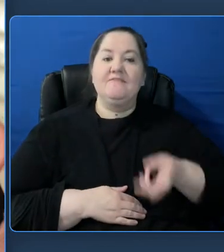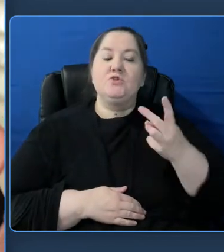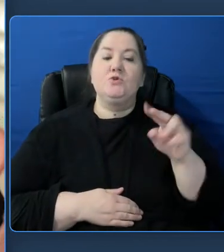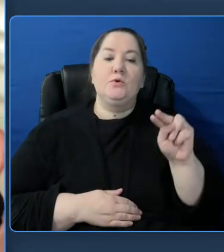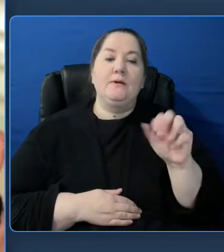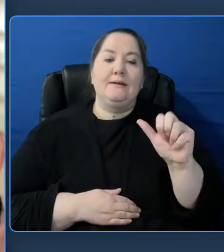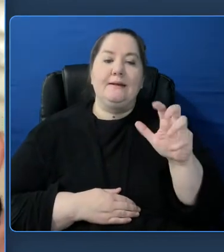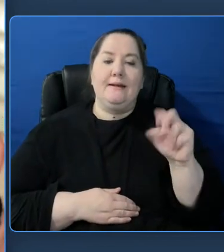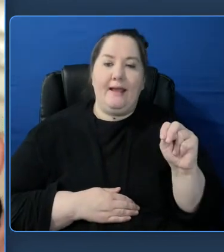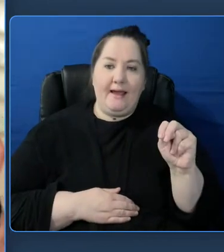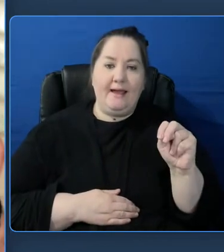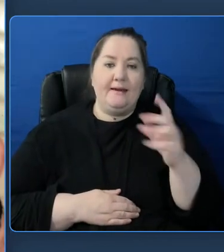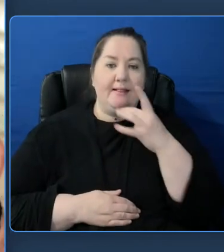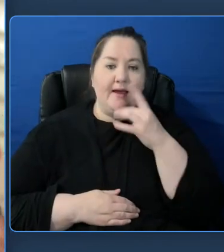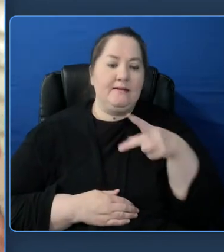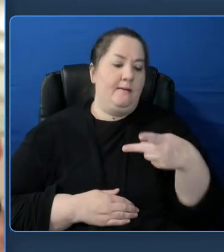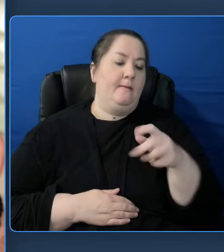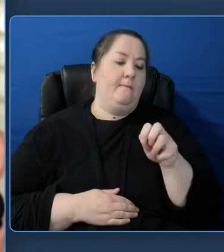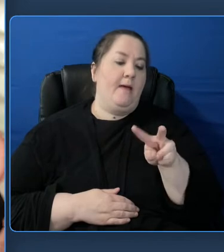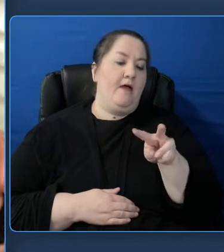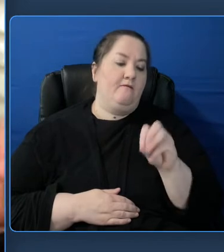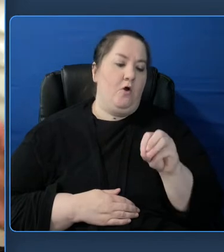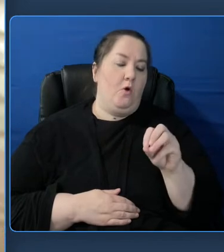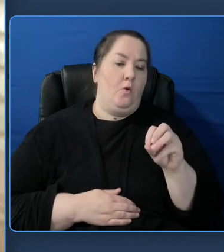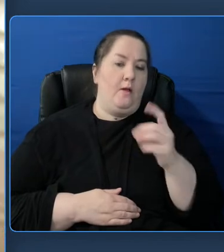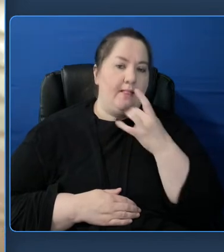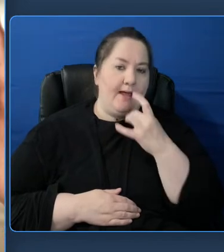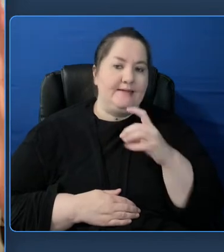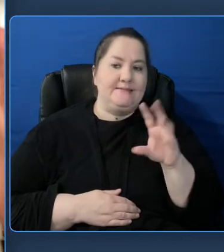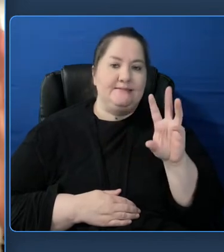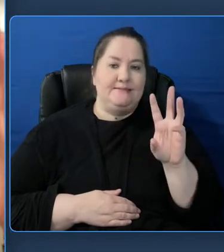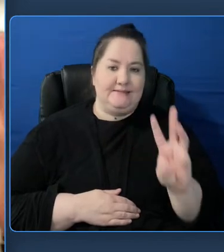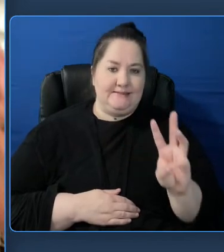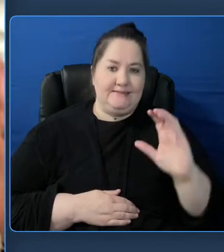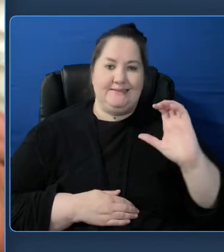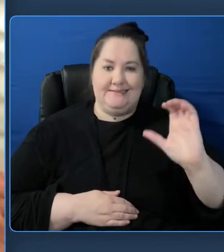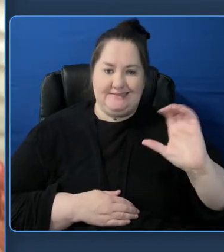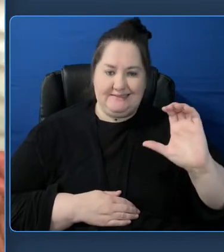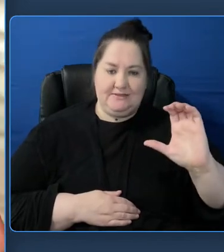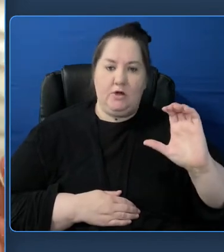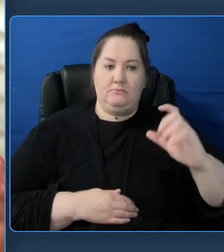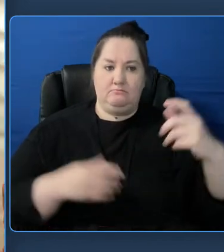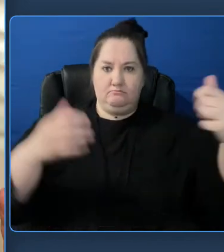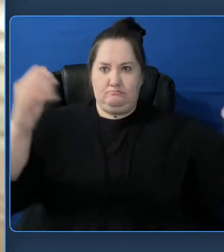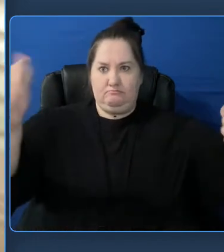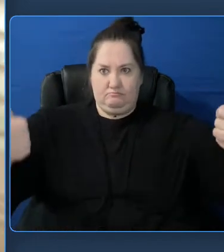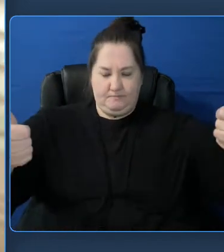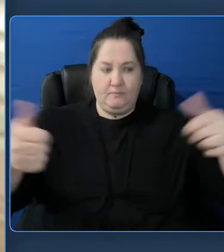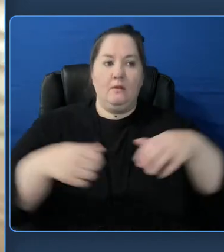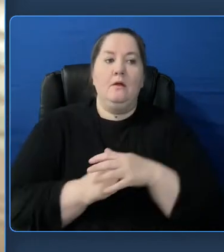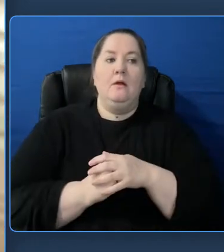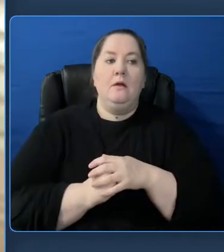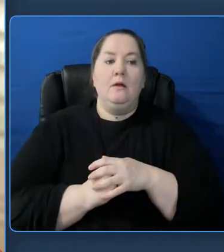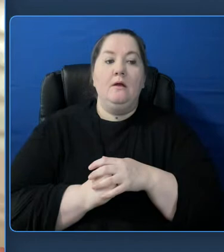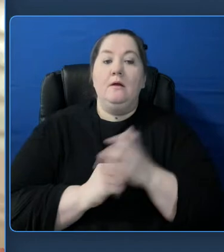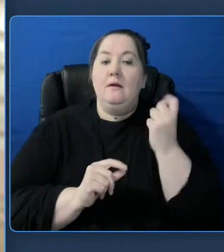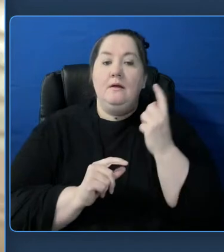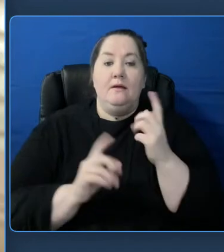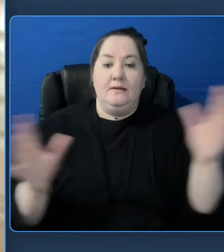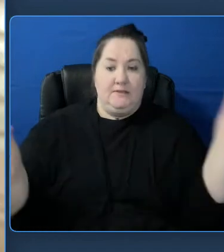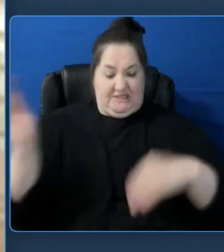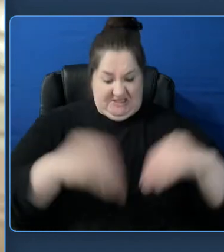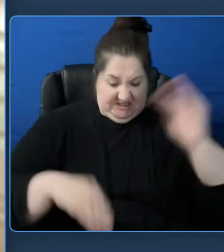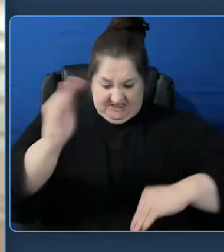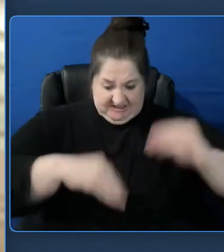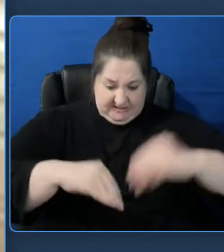Nanlite Pavolite 6Cs on two short tripods. And the real rule here is that it all has to fit into a